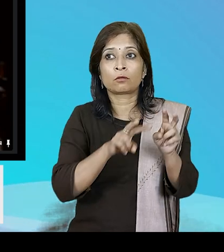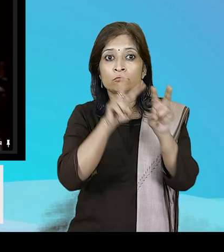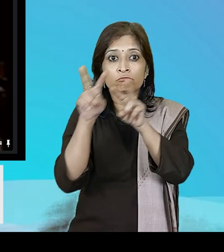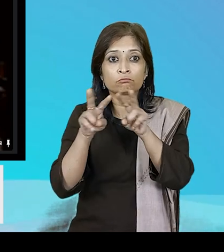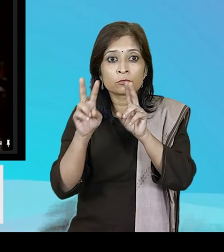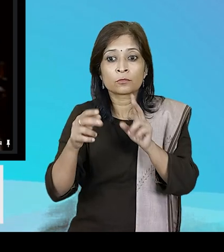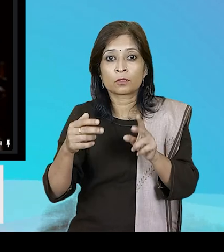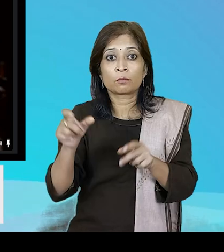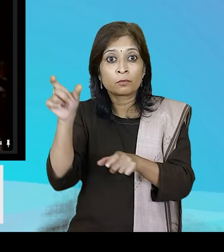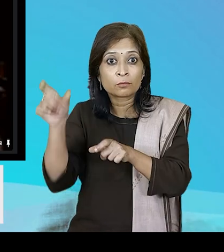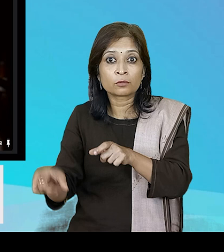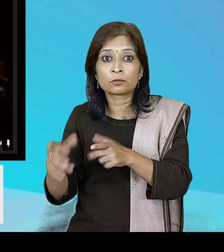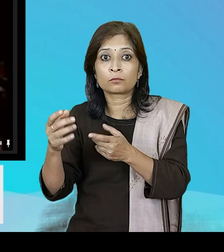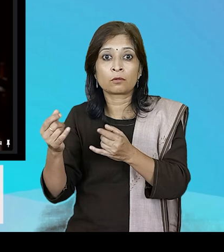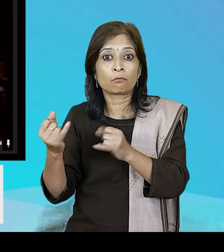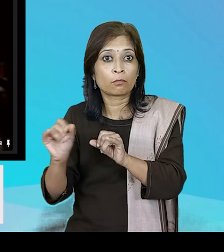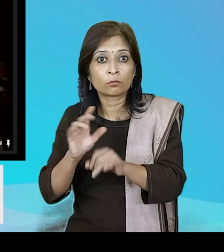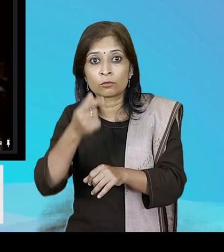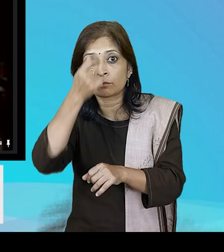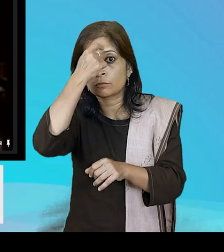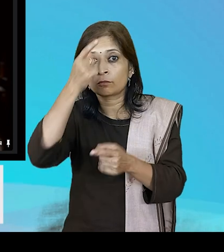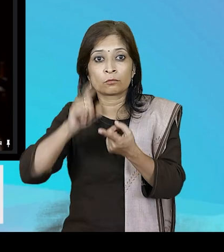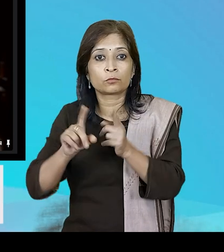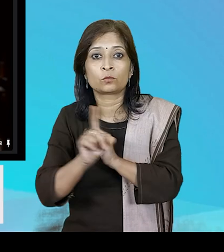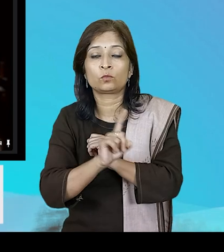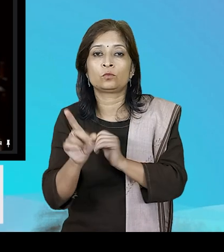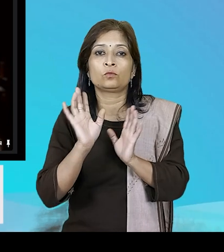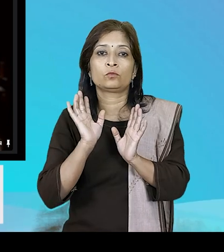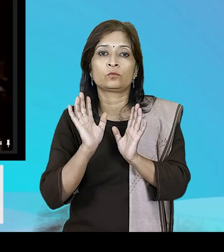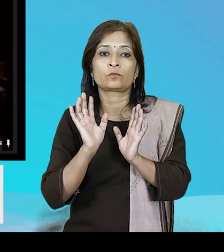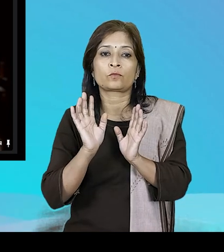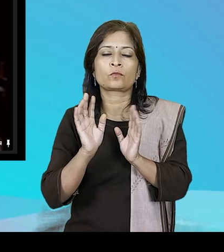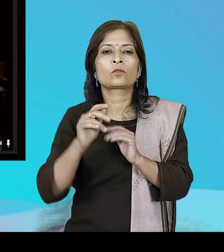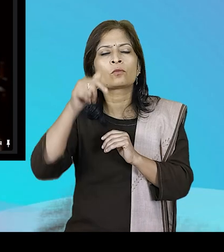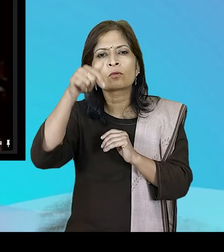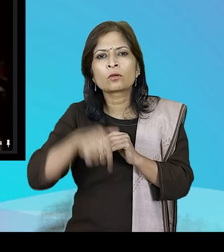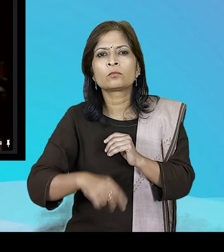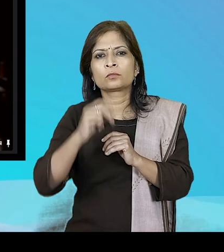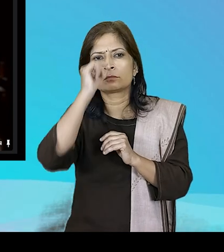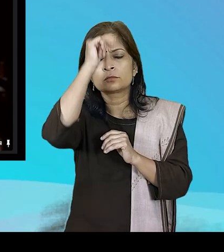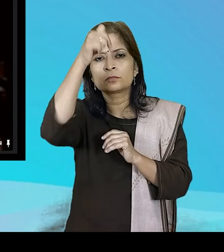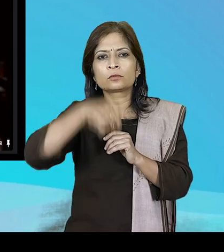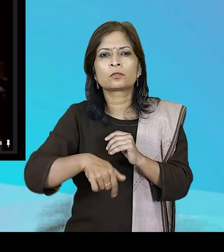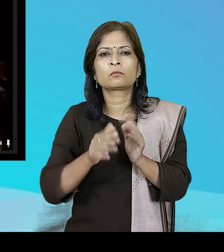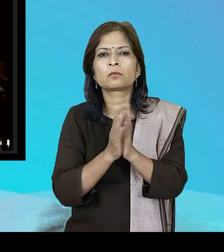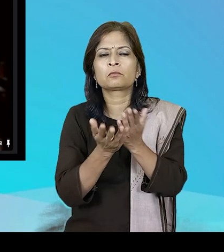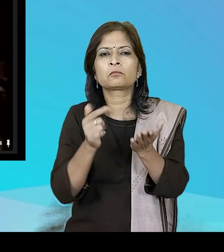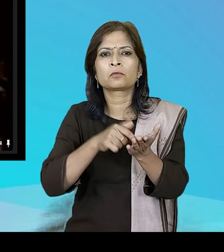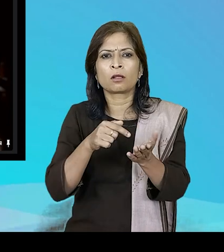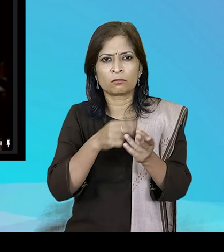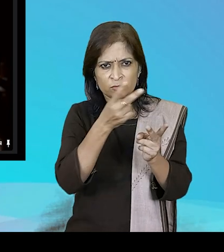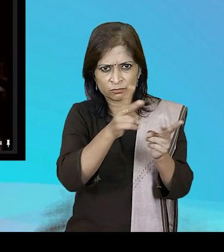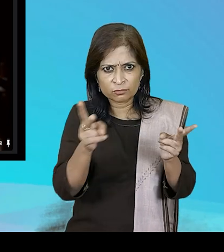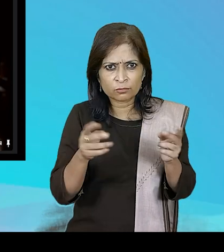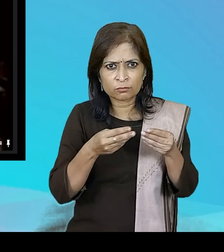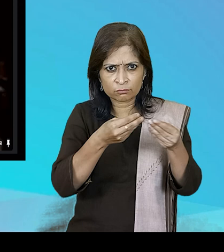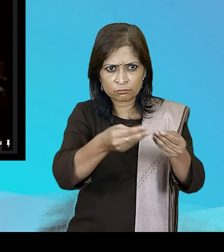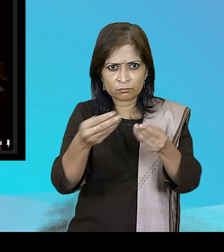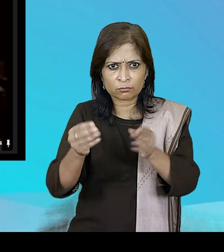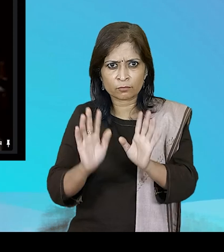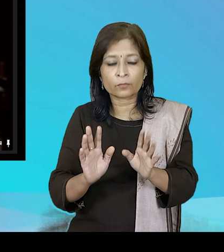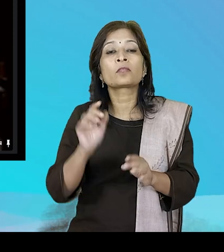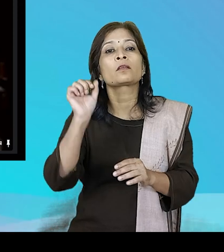country's interests. Right. Yeah. Ma'am, which are the types of passport issued in India? We have three types of